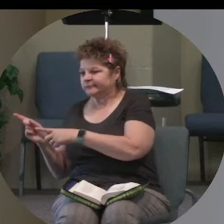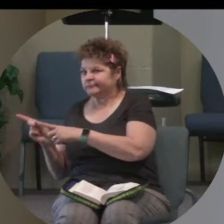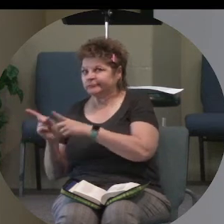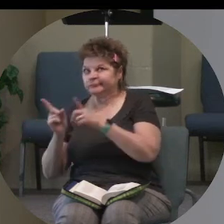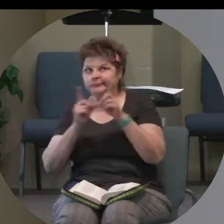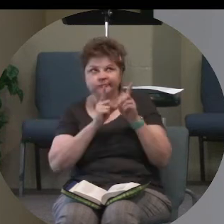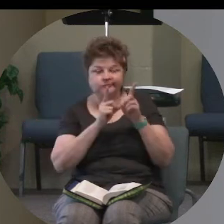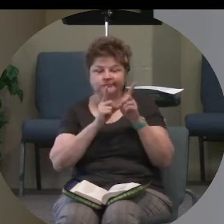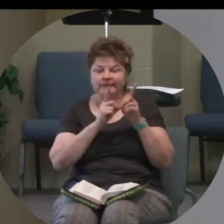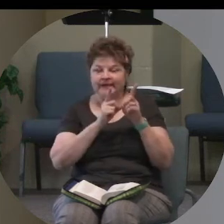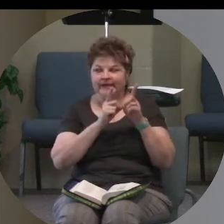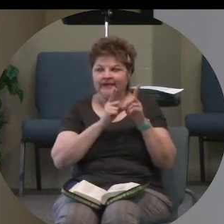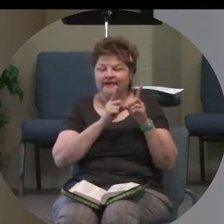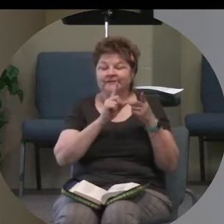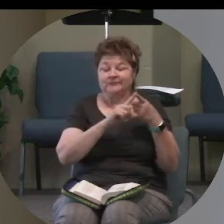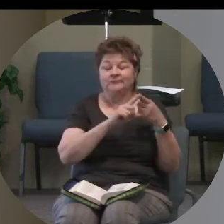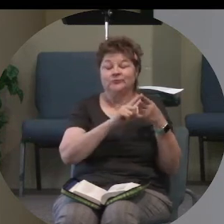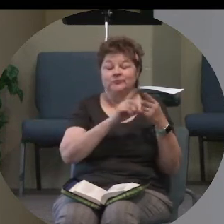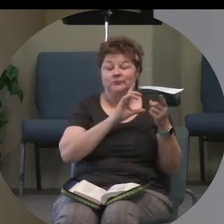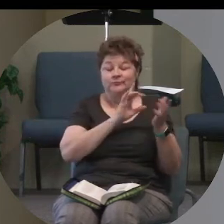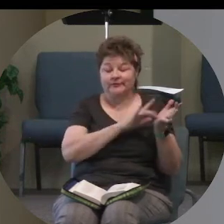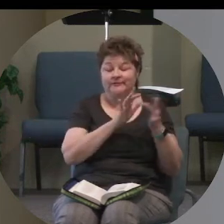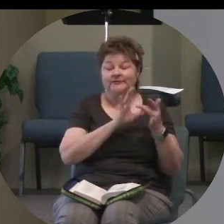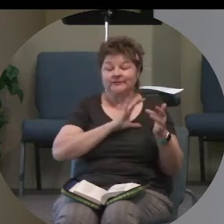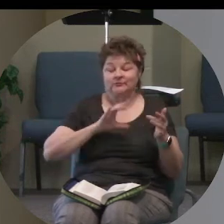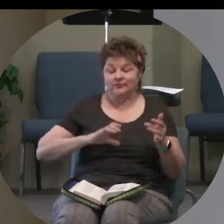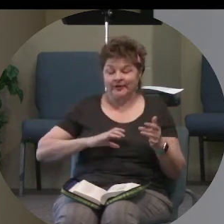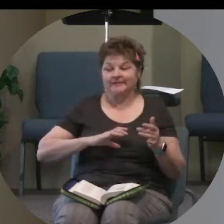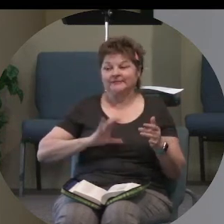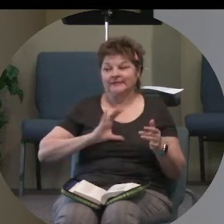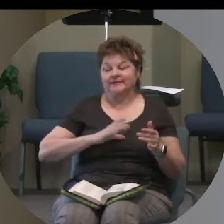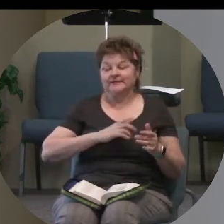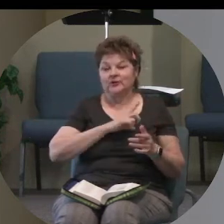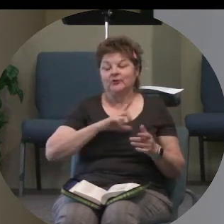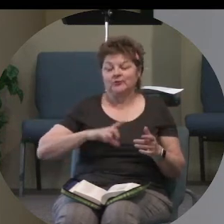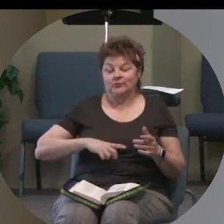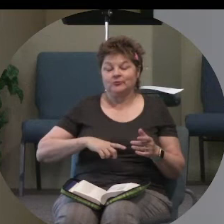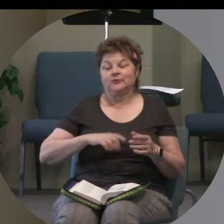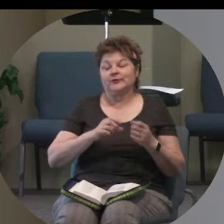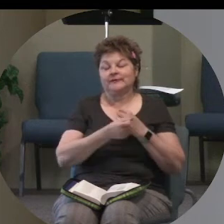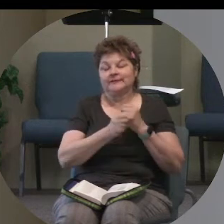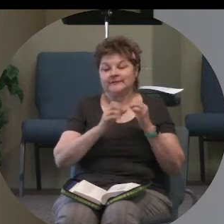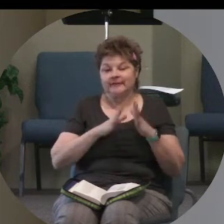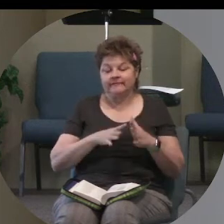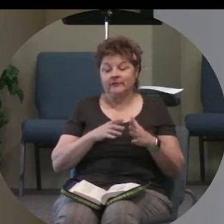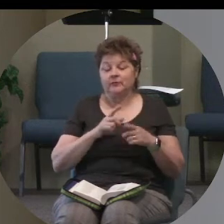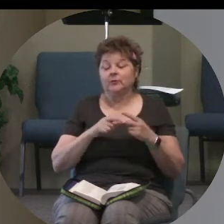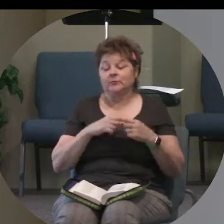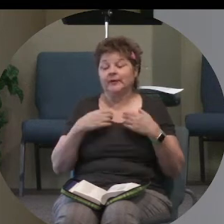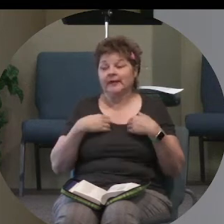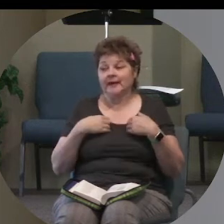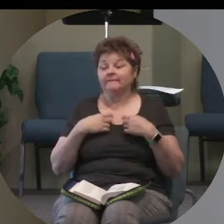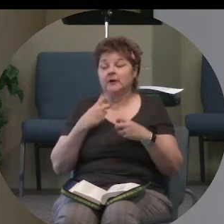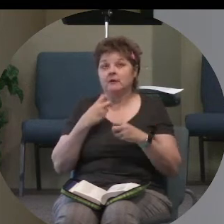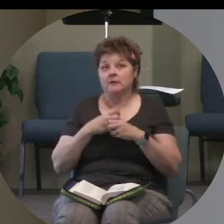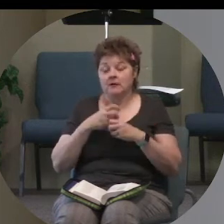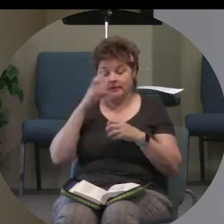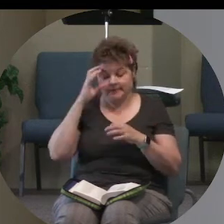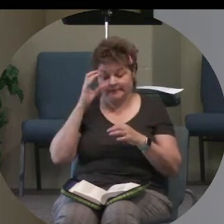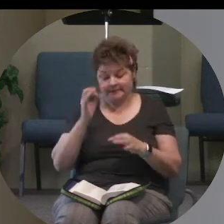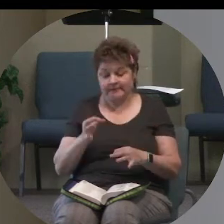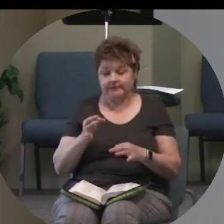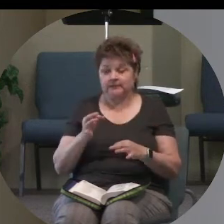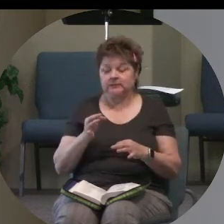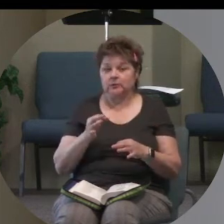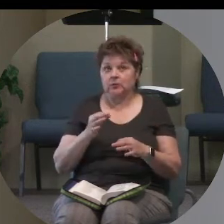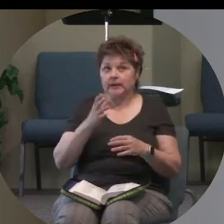Lord and Savior. That's the same thing we continue to do when we're under pressure, when we have hard decisions, when God brings job